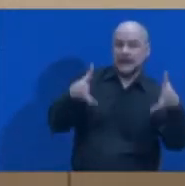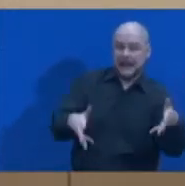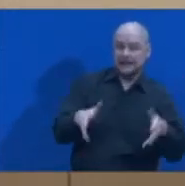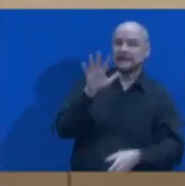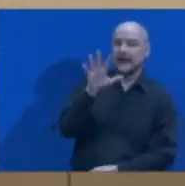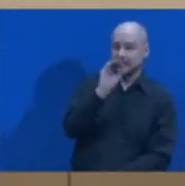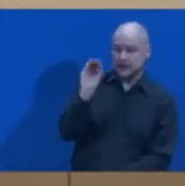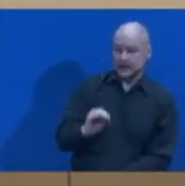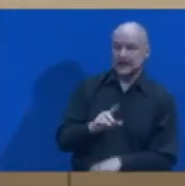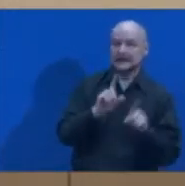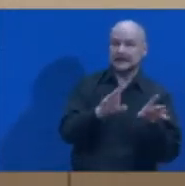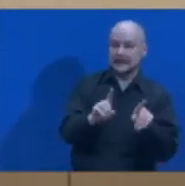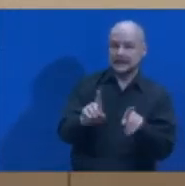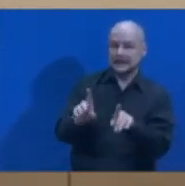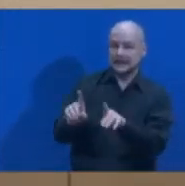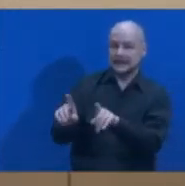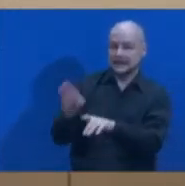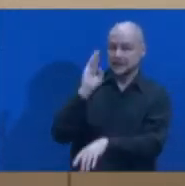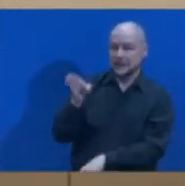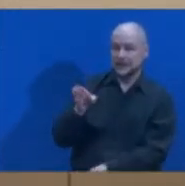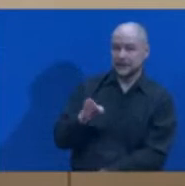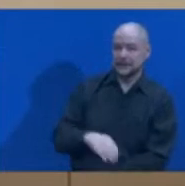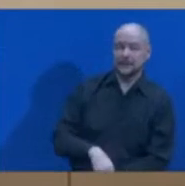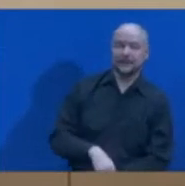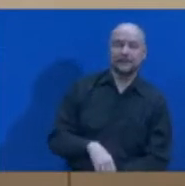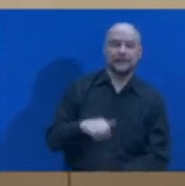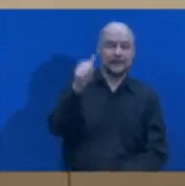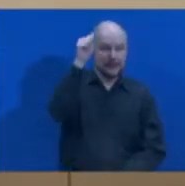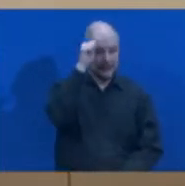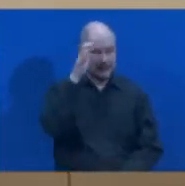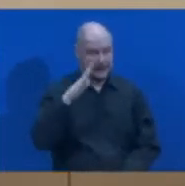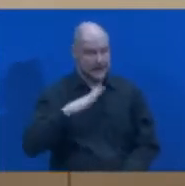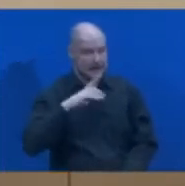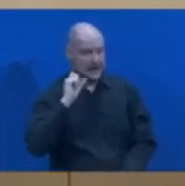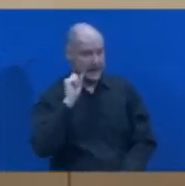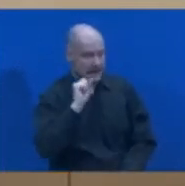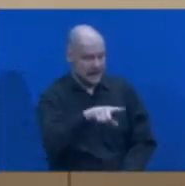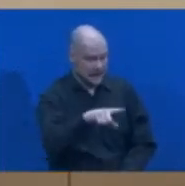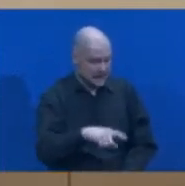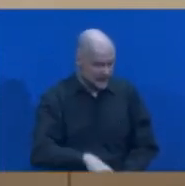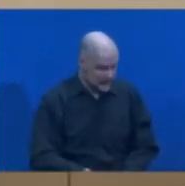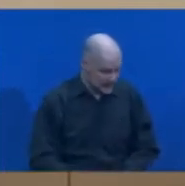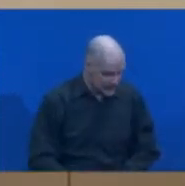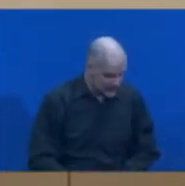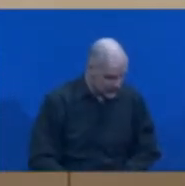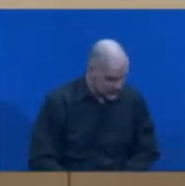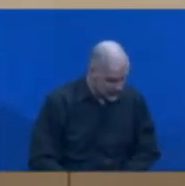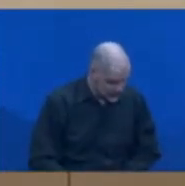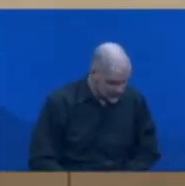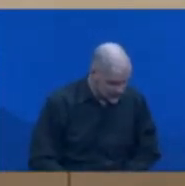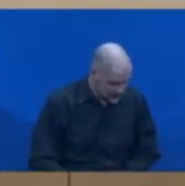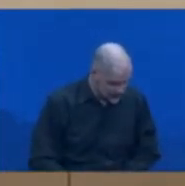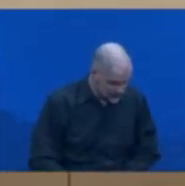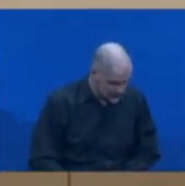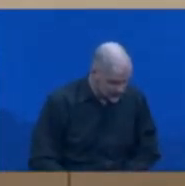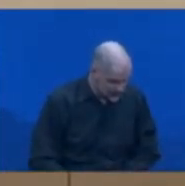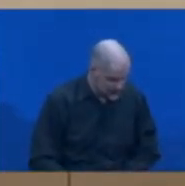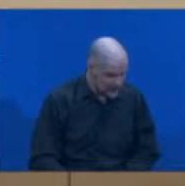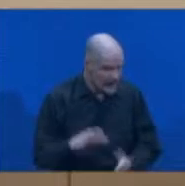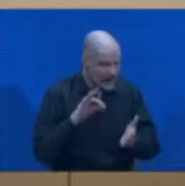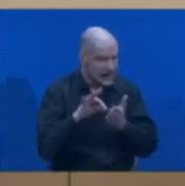this is just wondering, so North Carolina ranks 19th in cases, 20th in